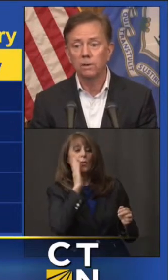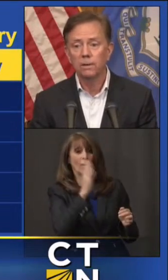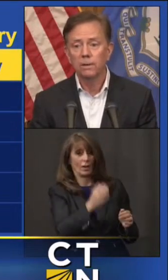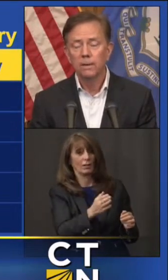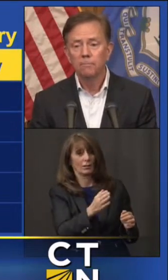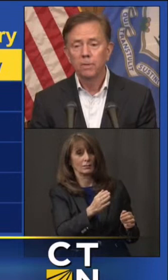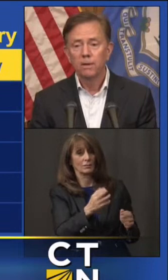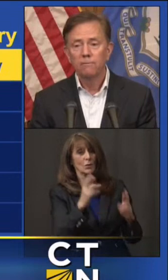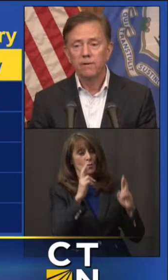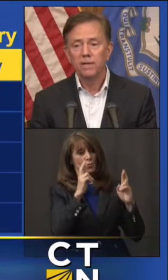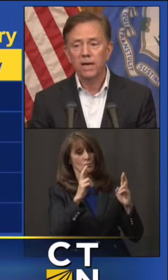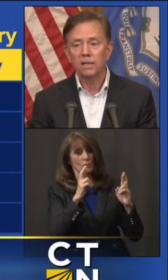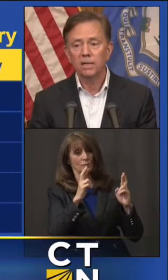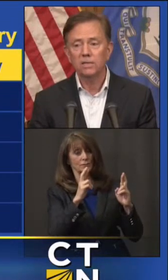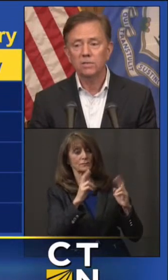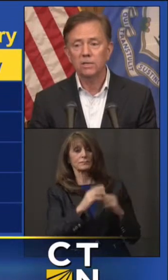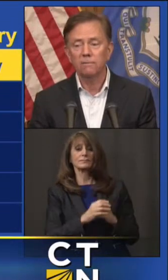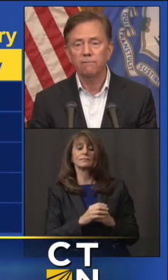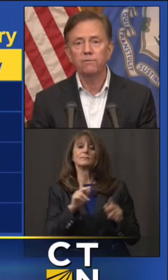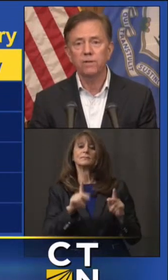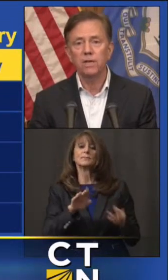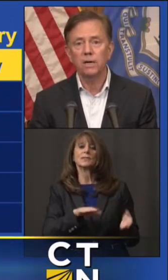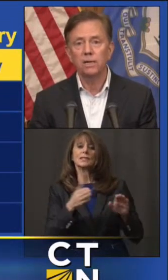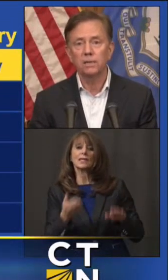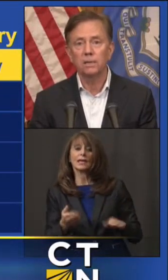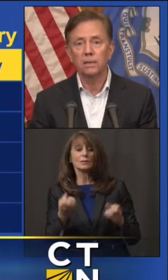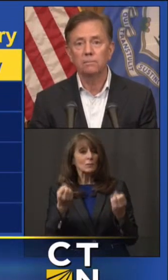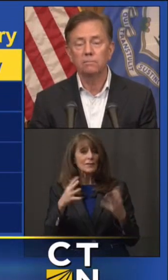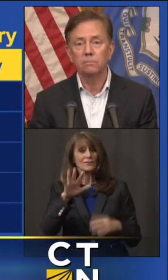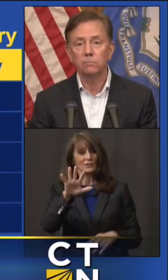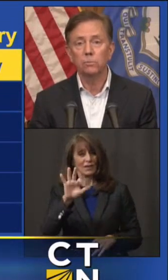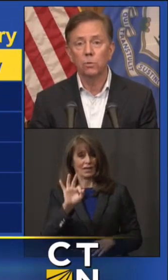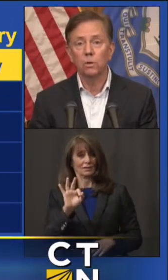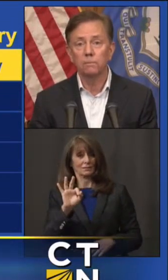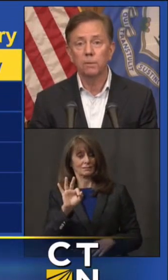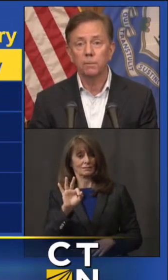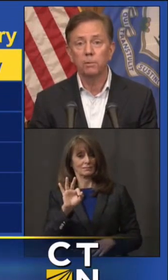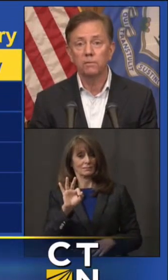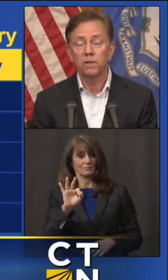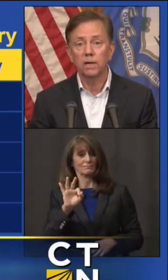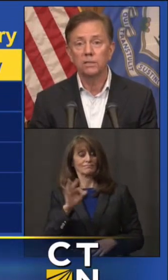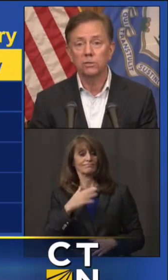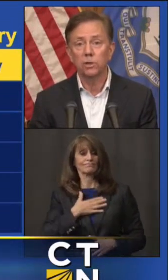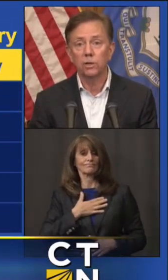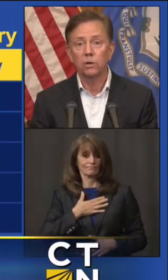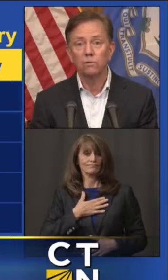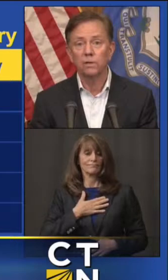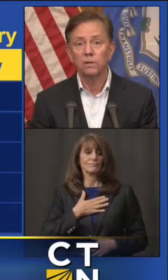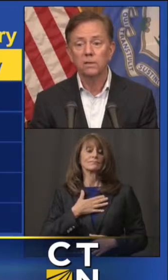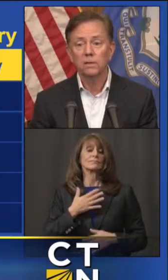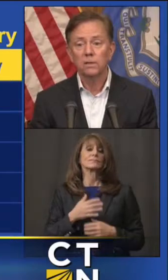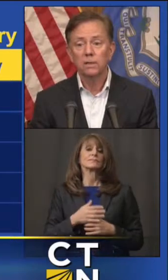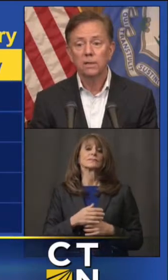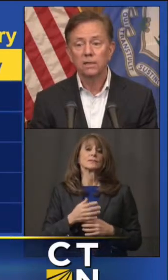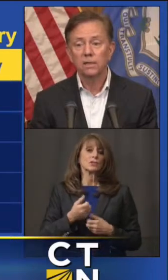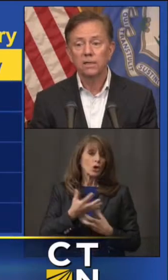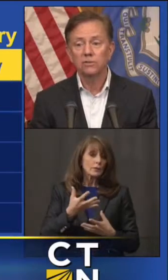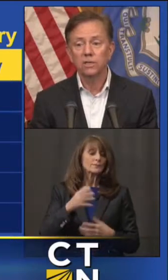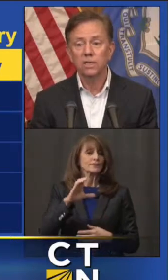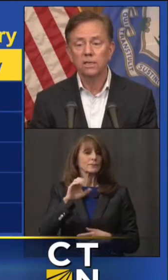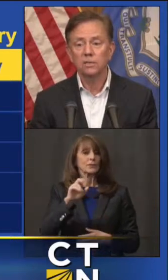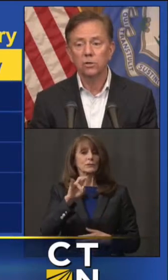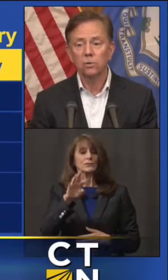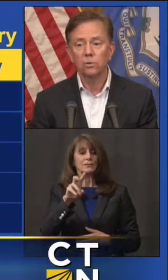for. Fatalities, 59 more people have died due to COVID. I think you